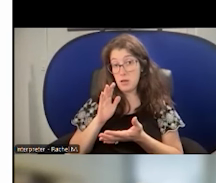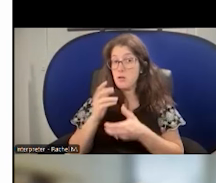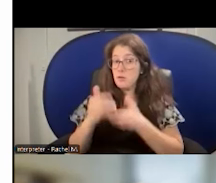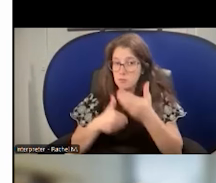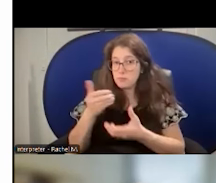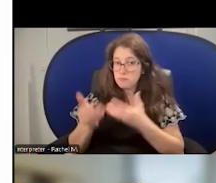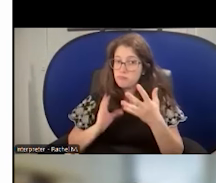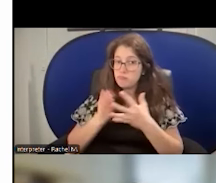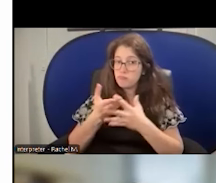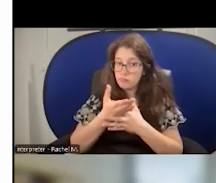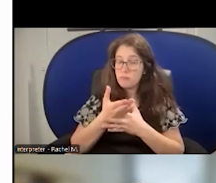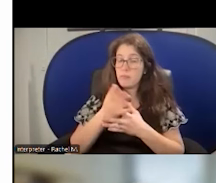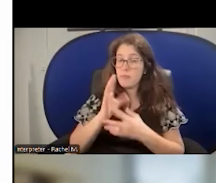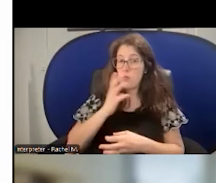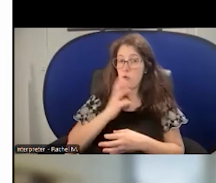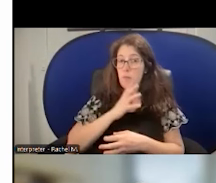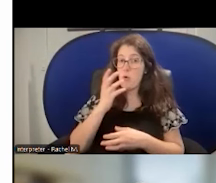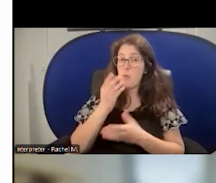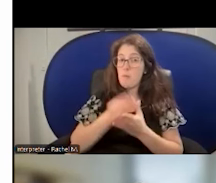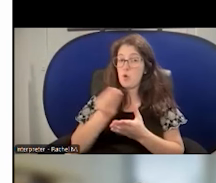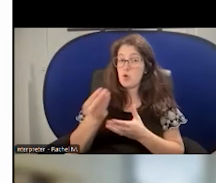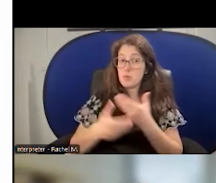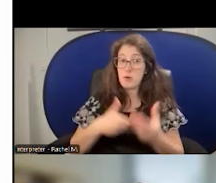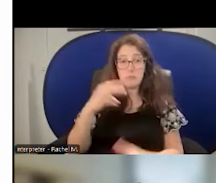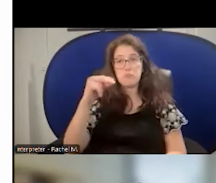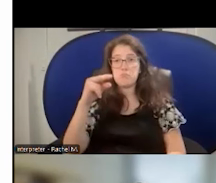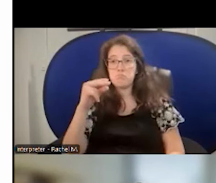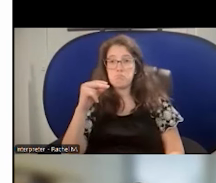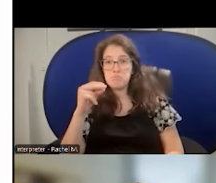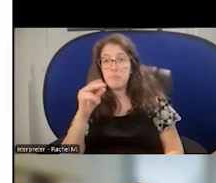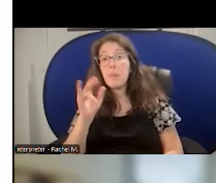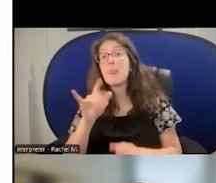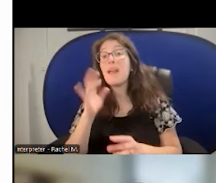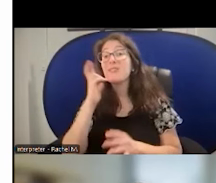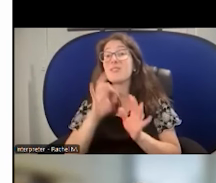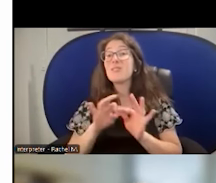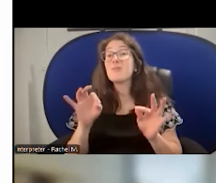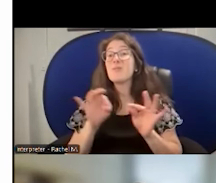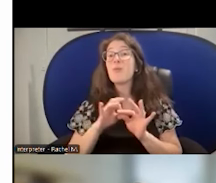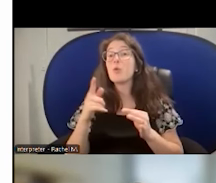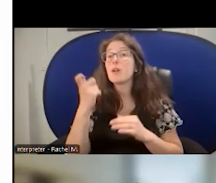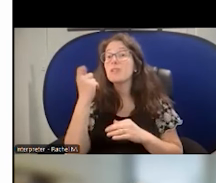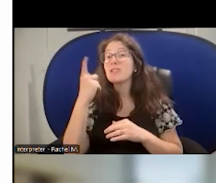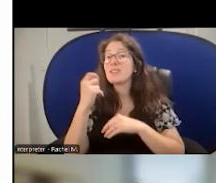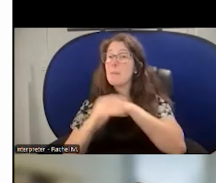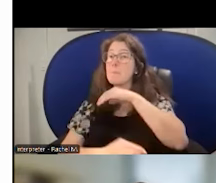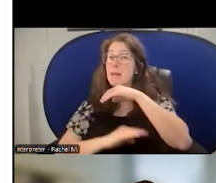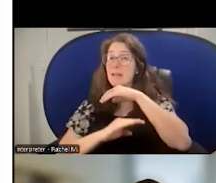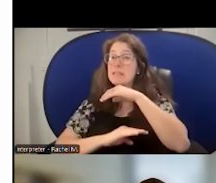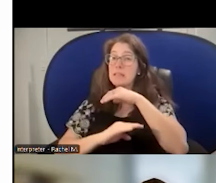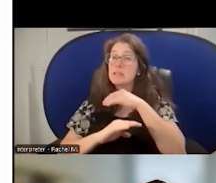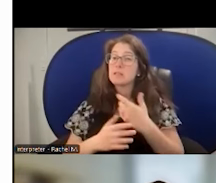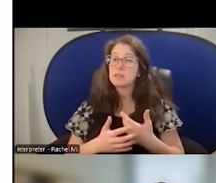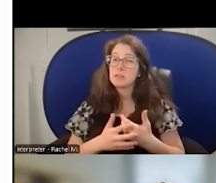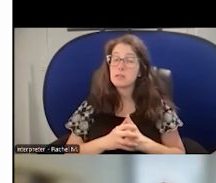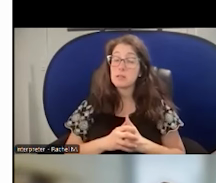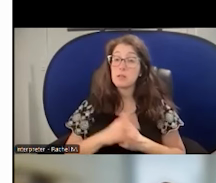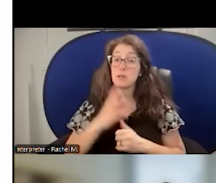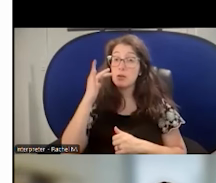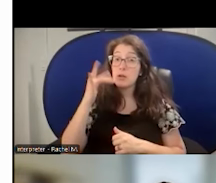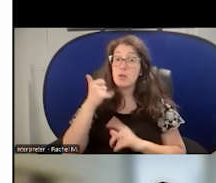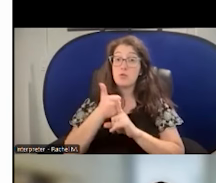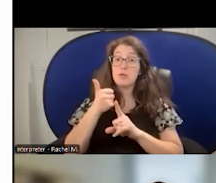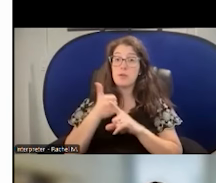processes. And this is why we think it is important for you to kind of understand the basics of this at least, so that you can make